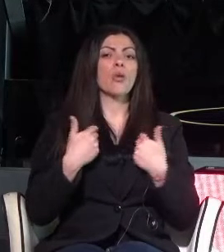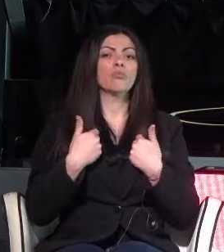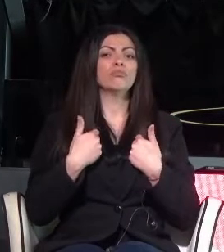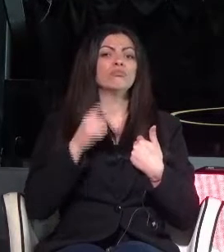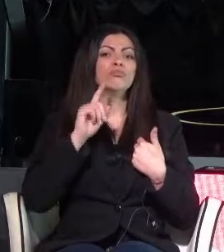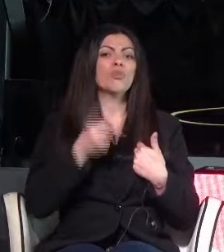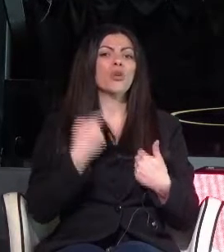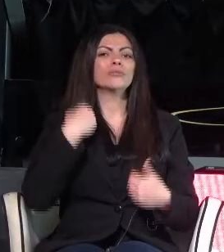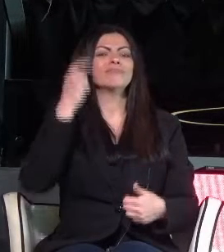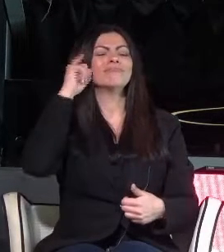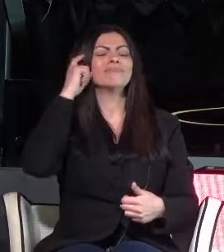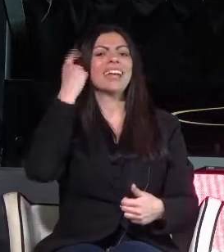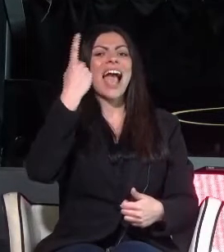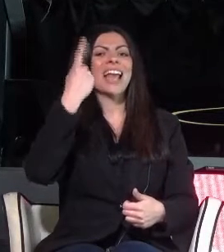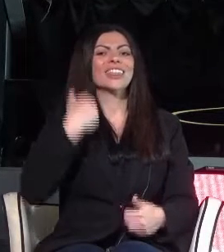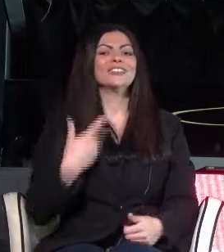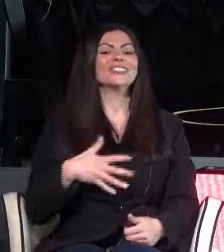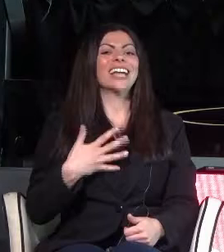war would stop today.